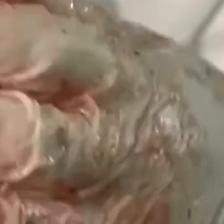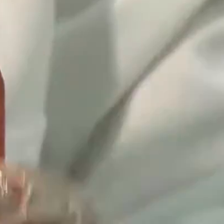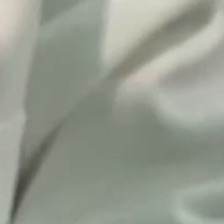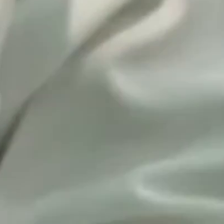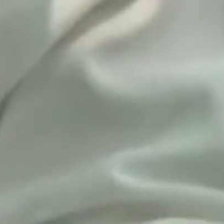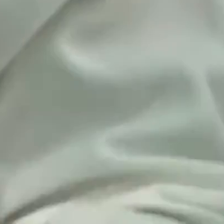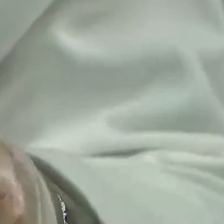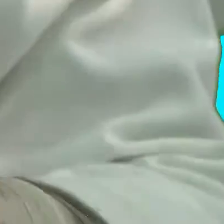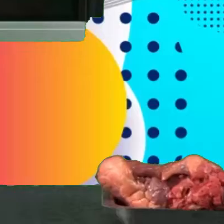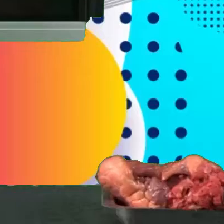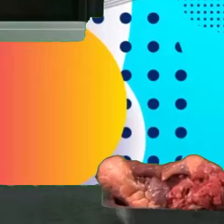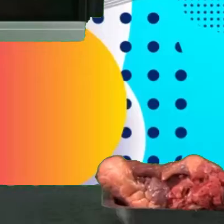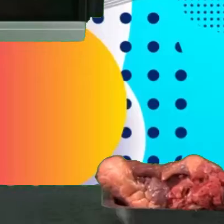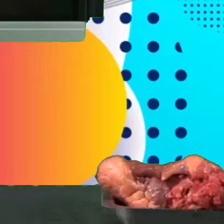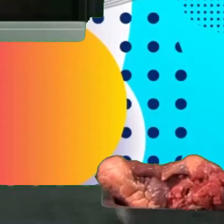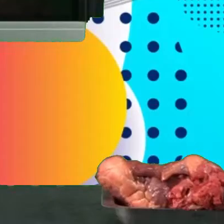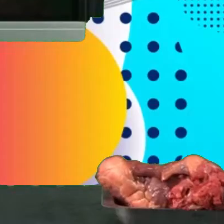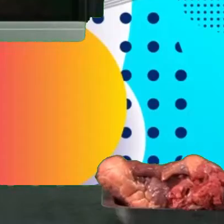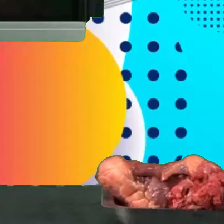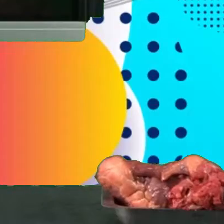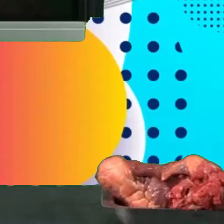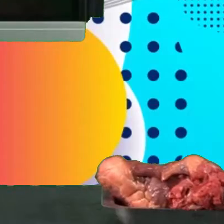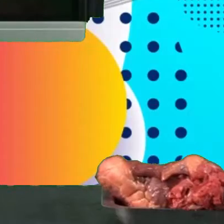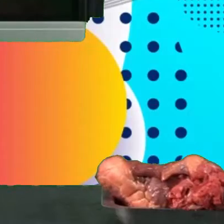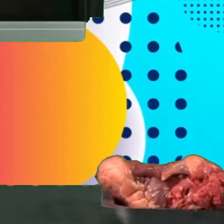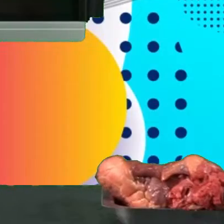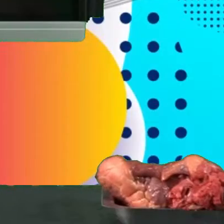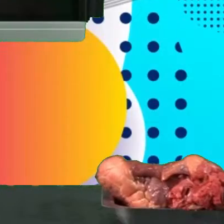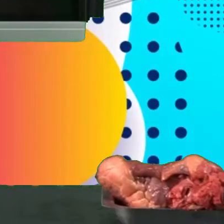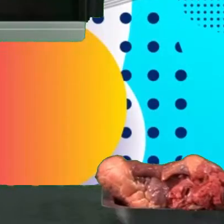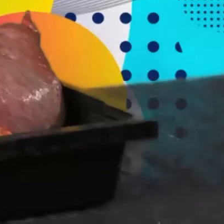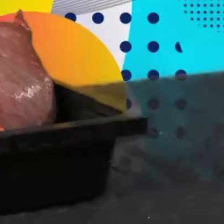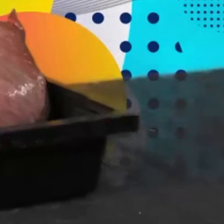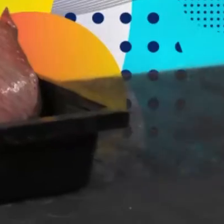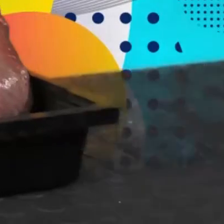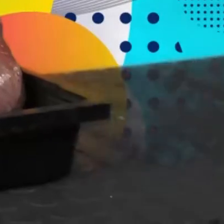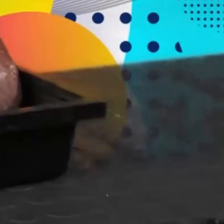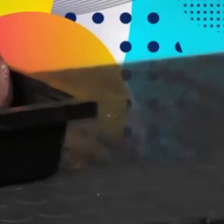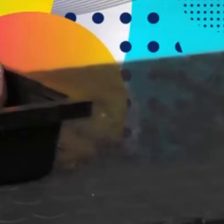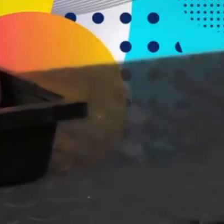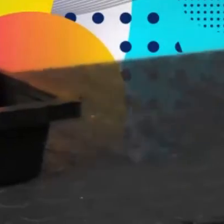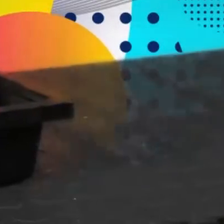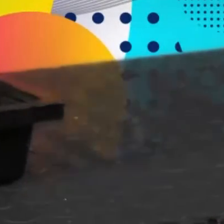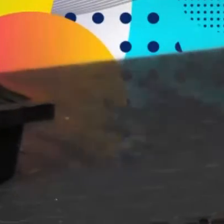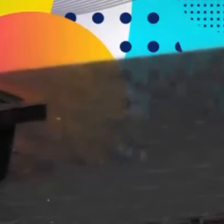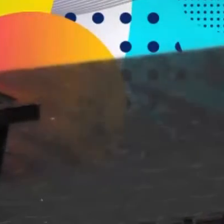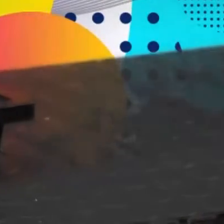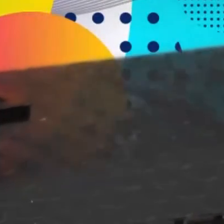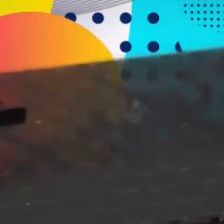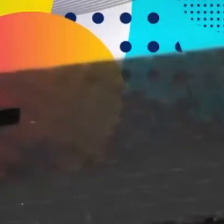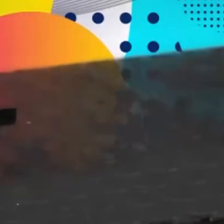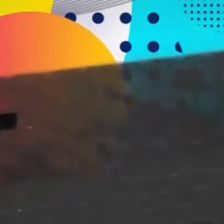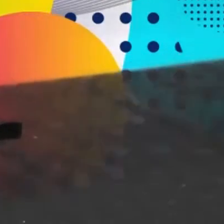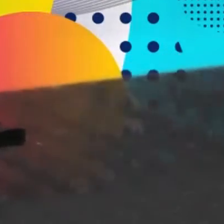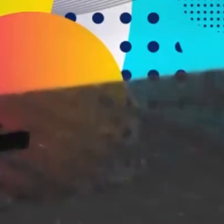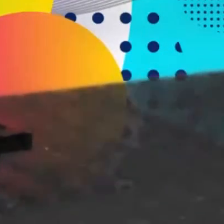you'll see, I'm going to twist. The trachea is always in the front, right by my throat. But if you have a look